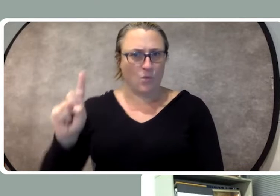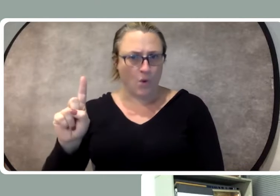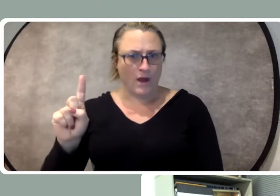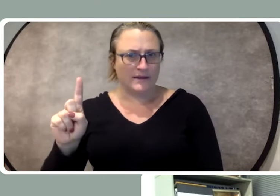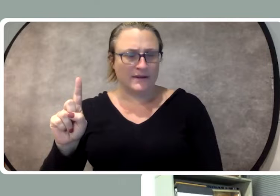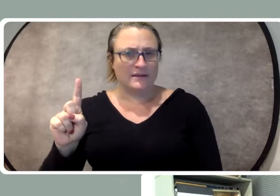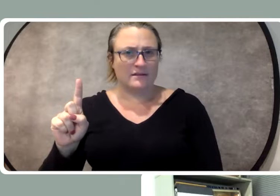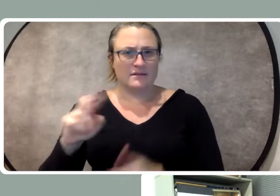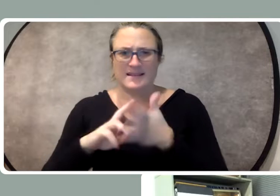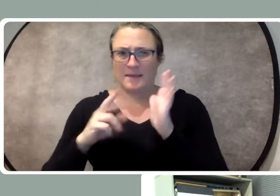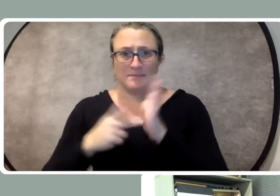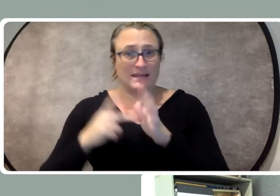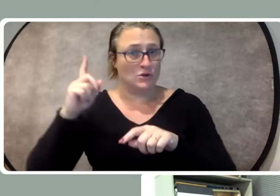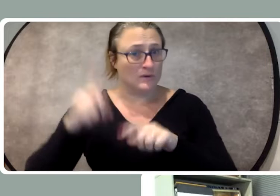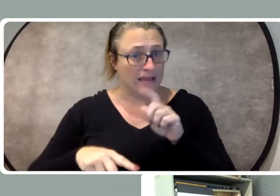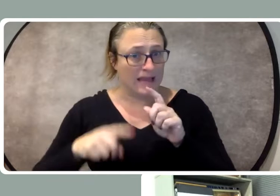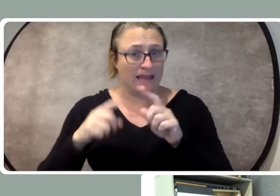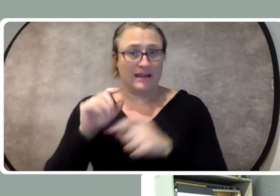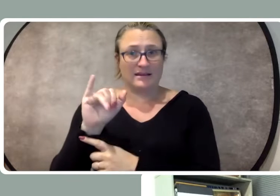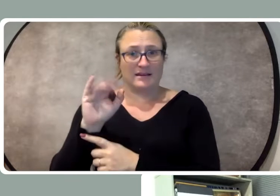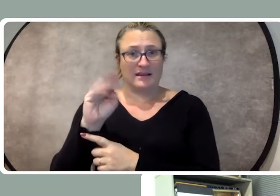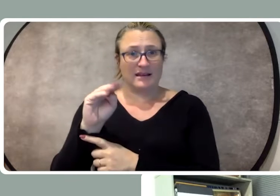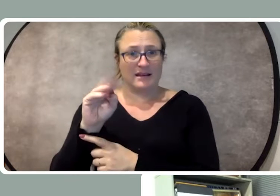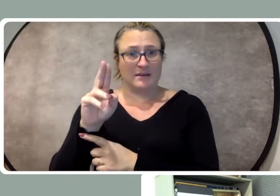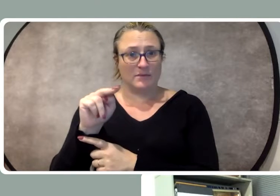would be ineligible for getting immunotherapy?